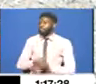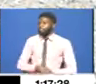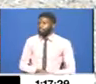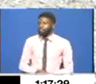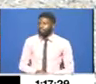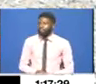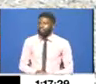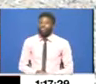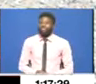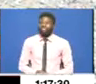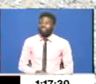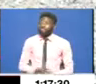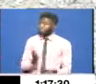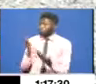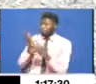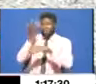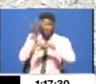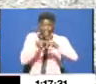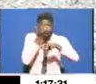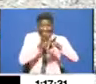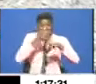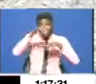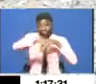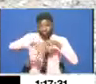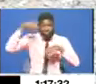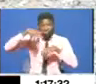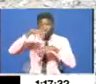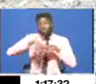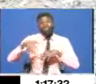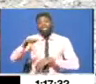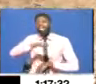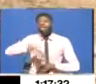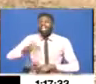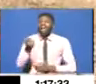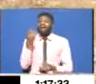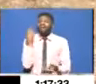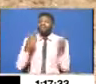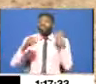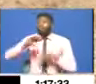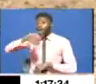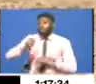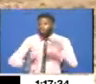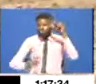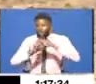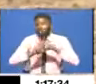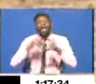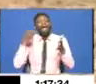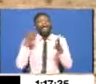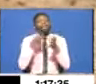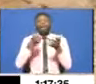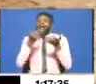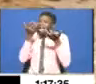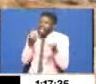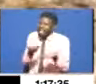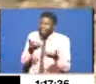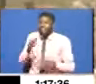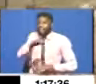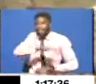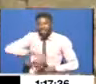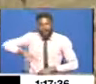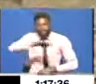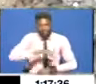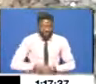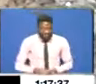Quarrying activities in Ainamoi, Kericho County has caused significant impact on the environment. The blasting rocks